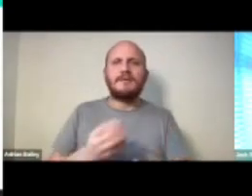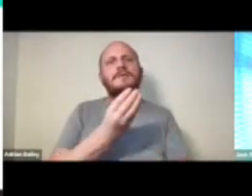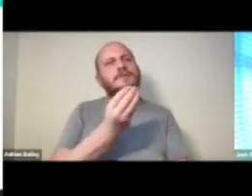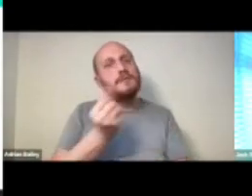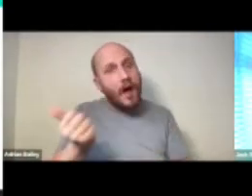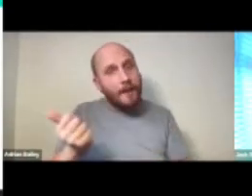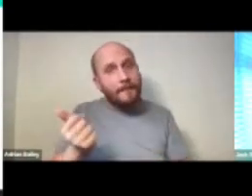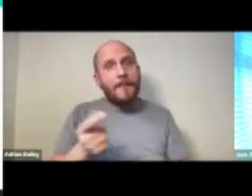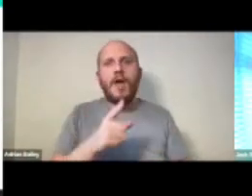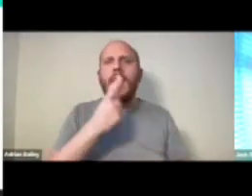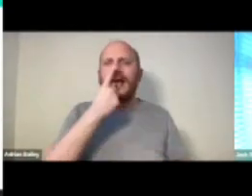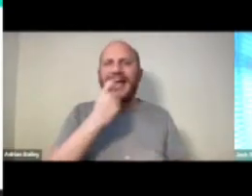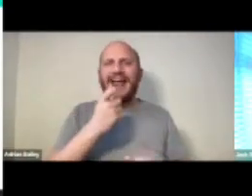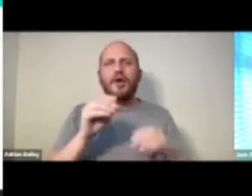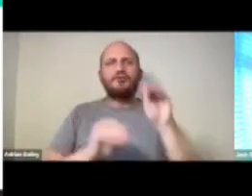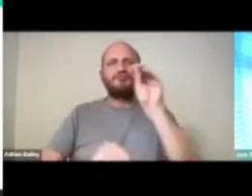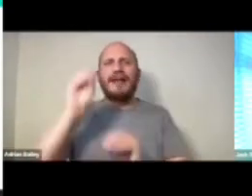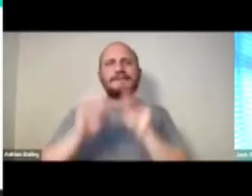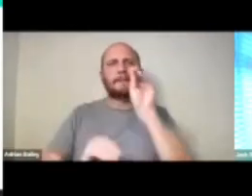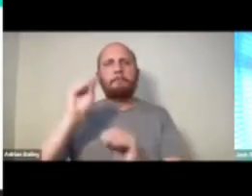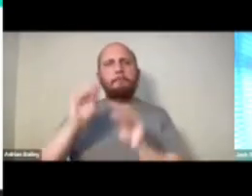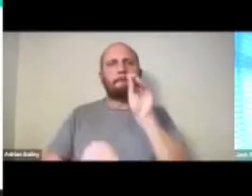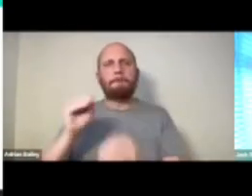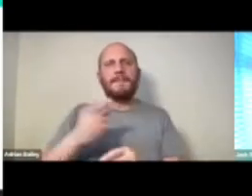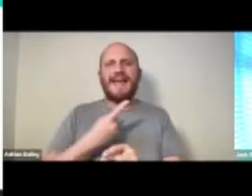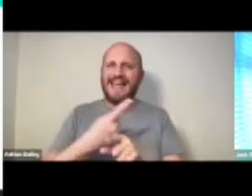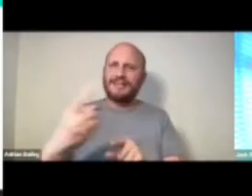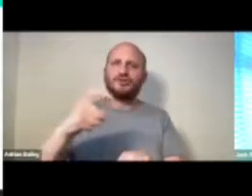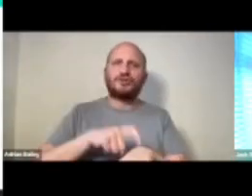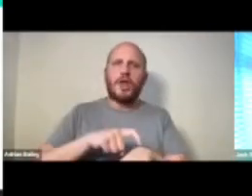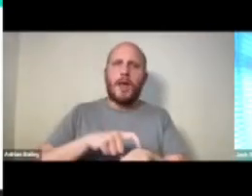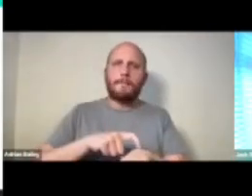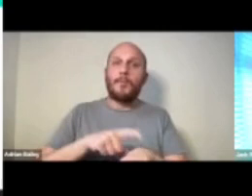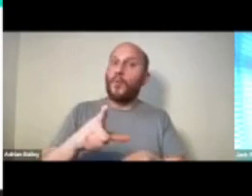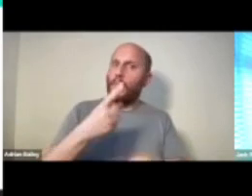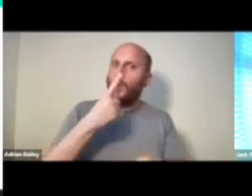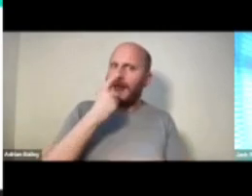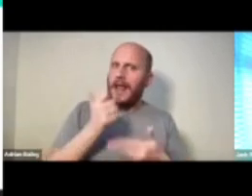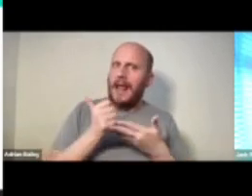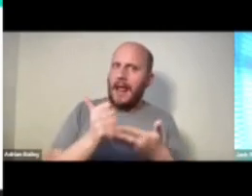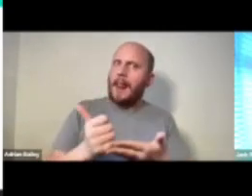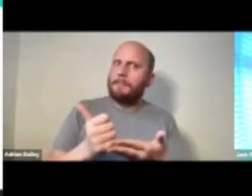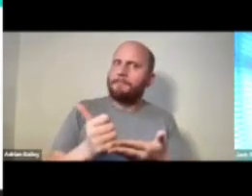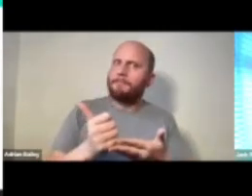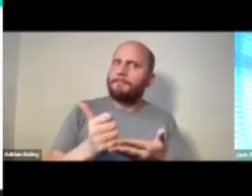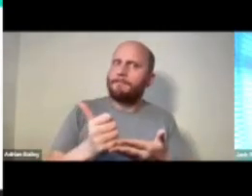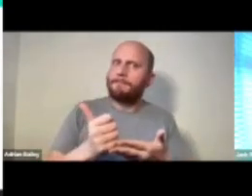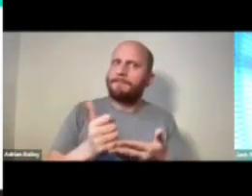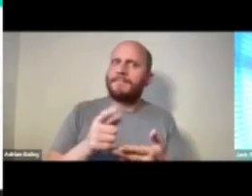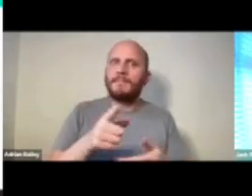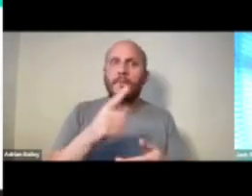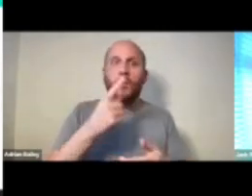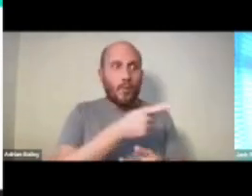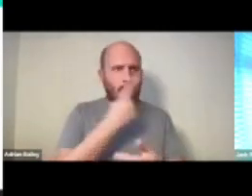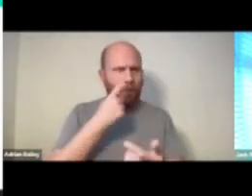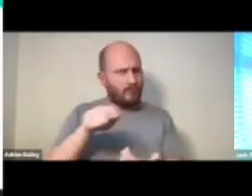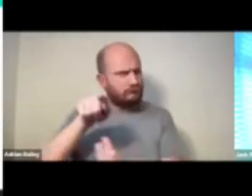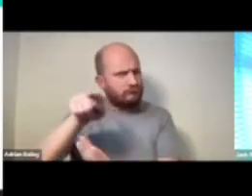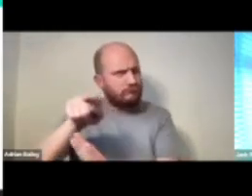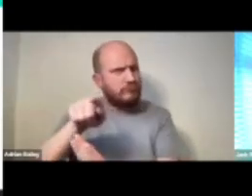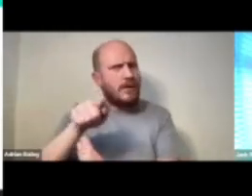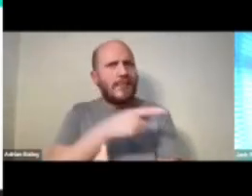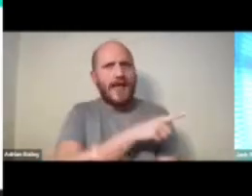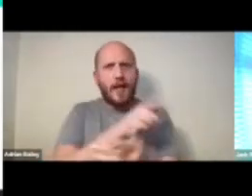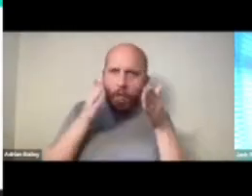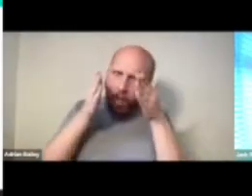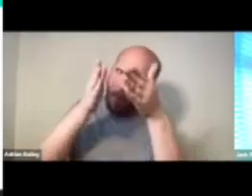by randomizing the order every time. You can also help by making sure that you point people to the other items in the list. Make